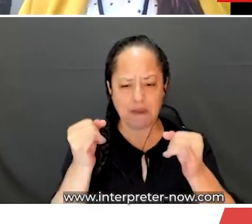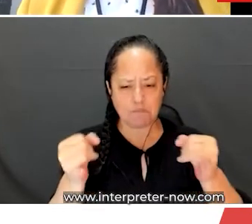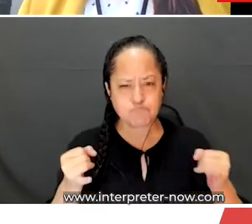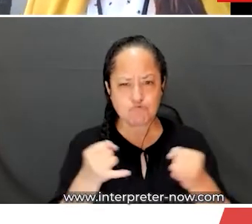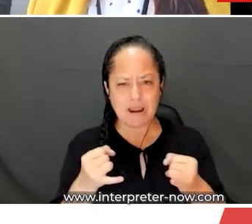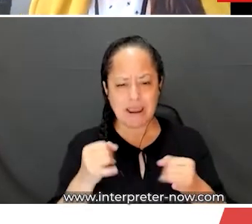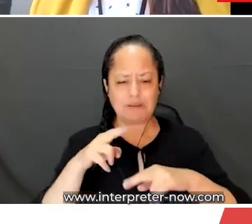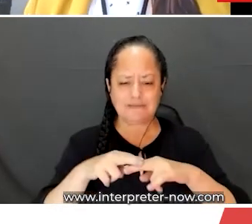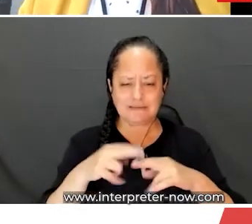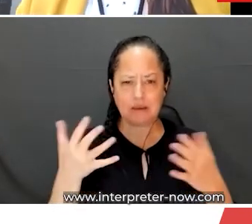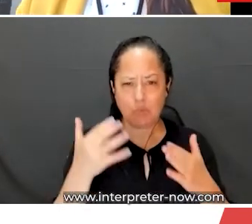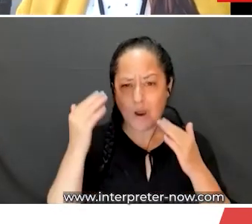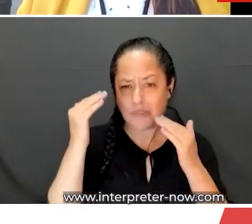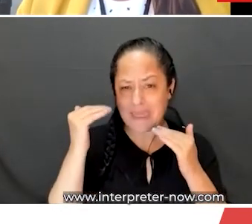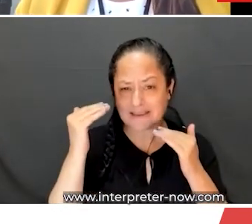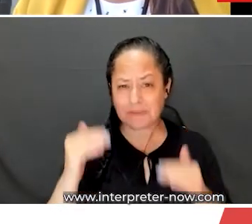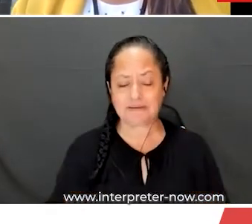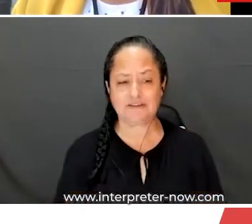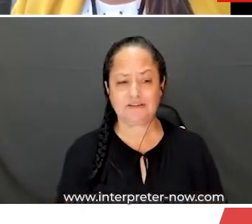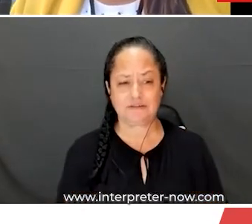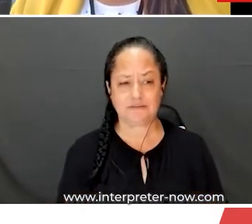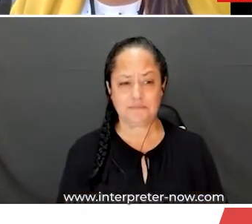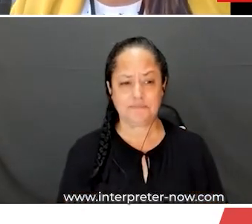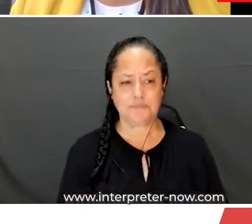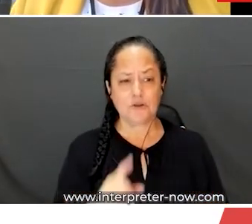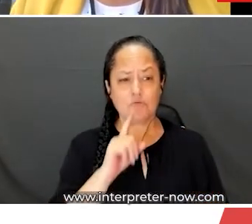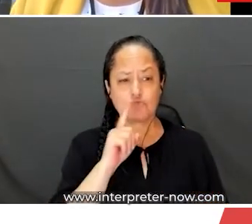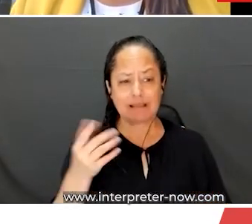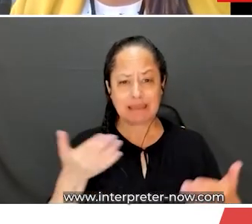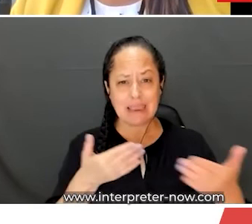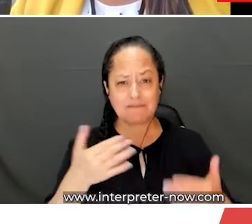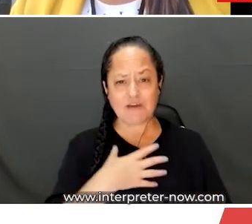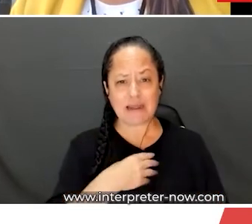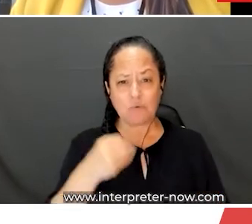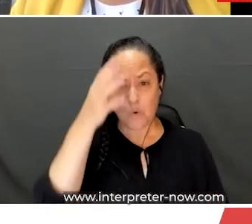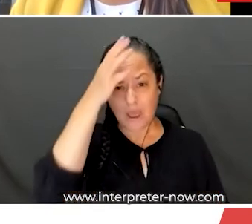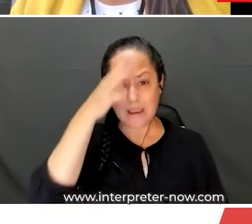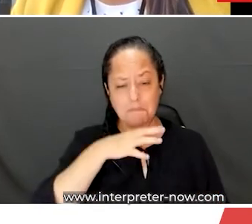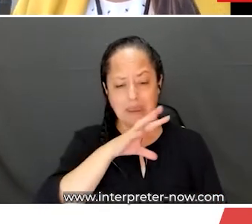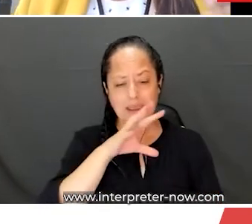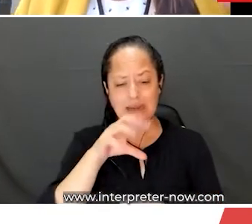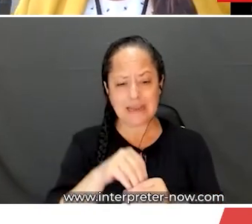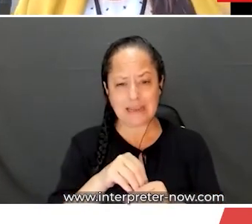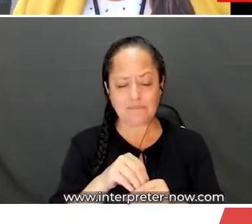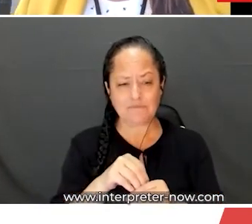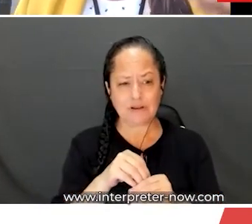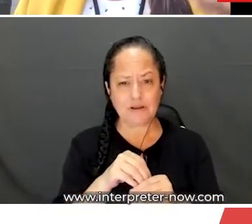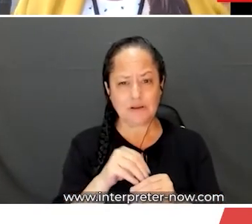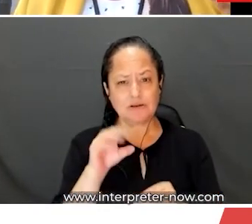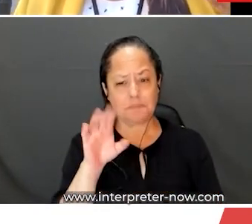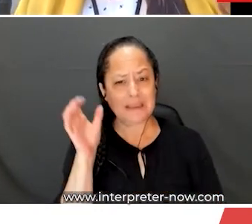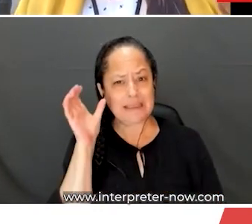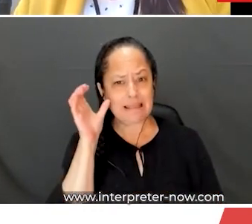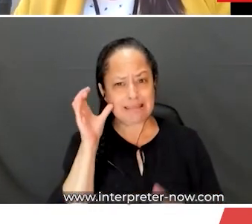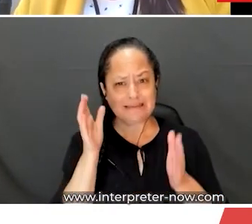what the expectations are. And so I've really invited white men in to also be listeners,